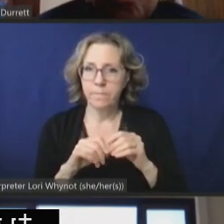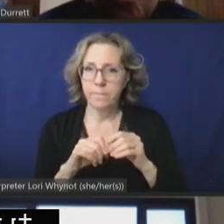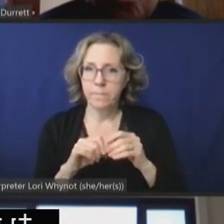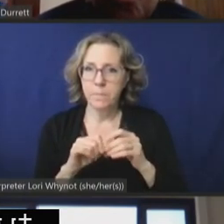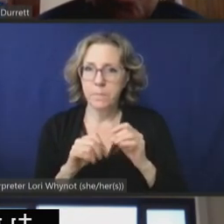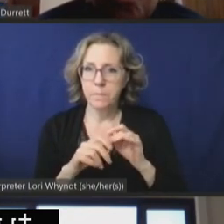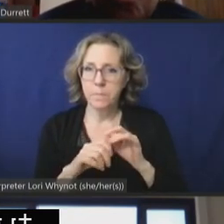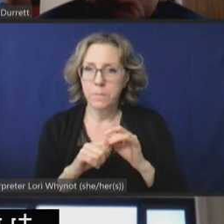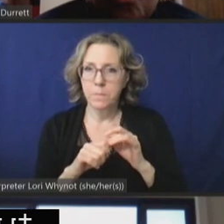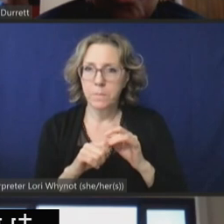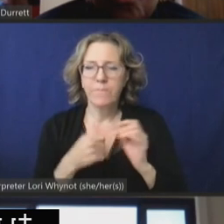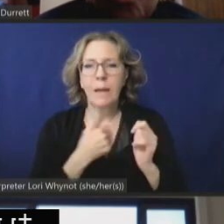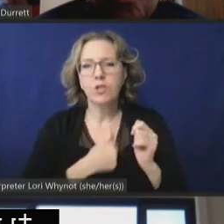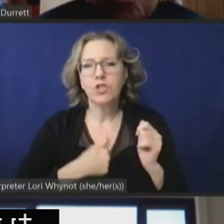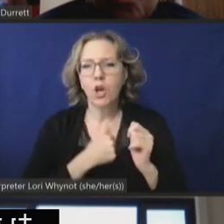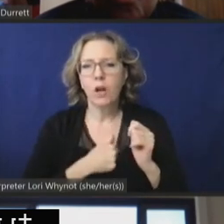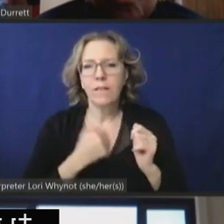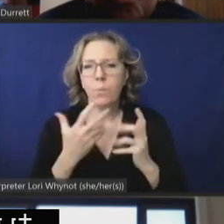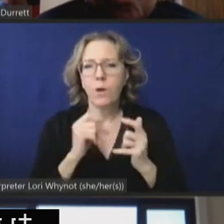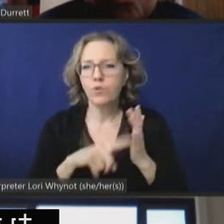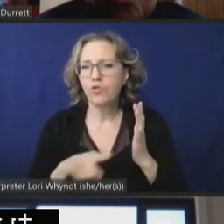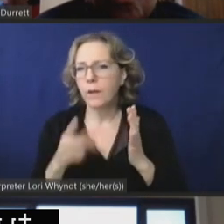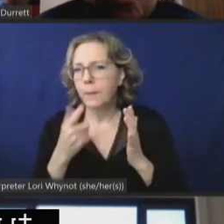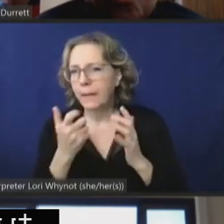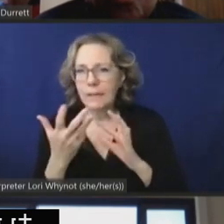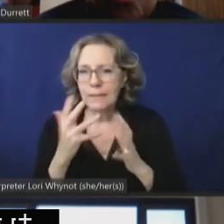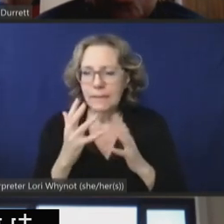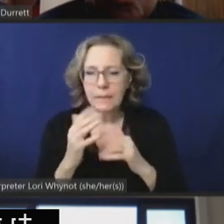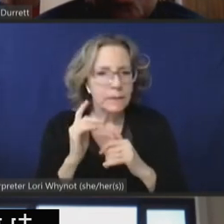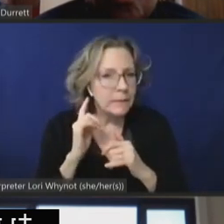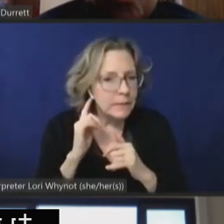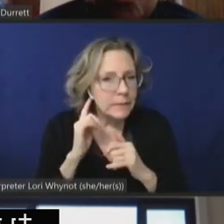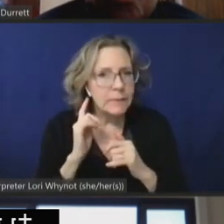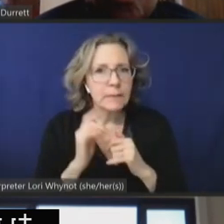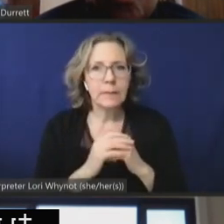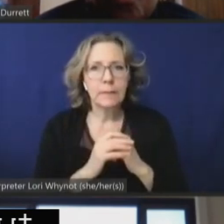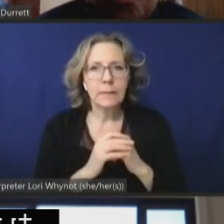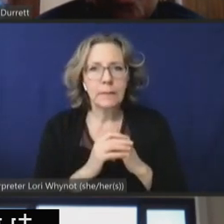Sorry about that. Just wanted to check since your audio was very low.